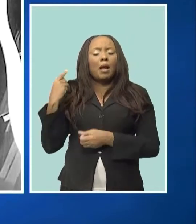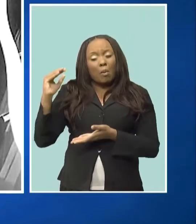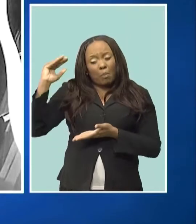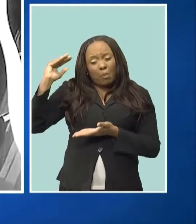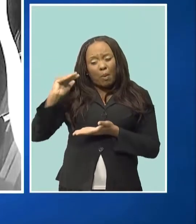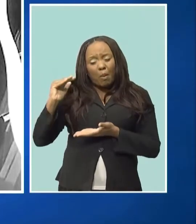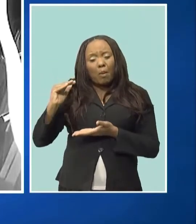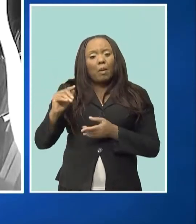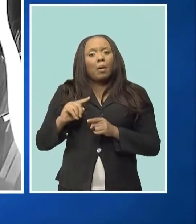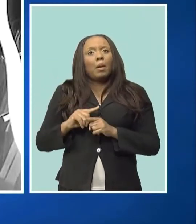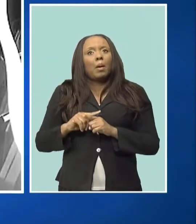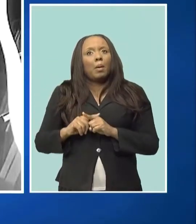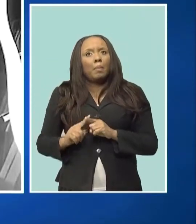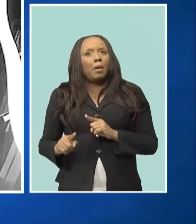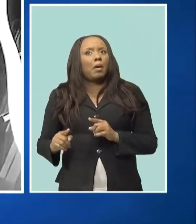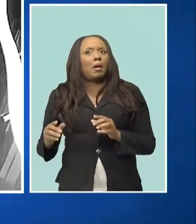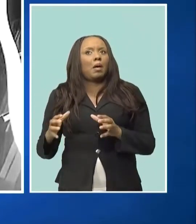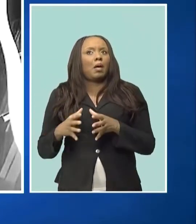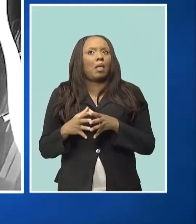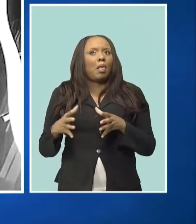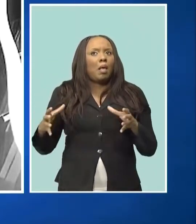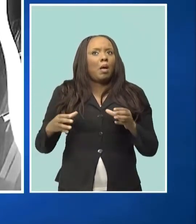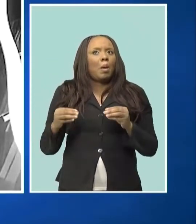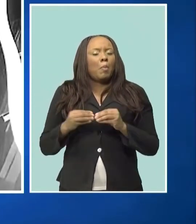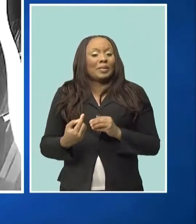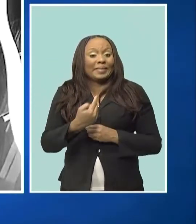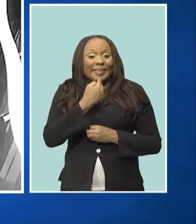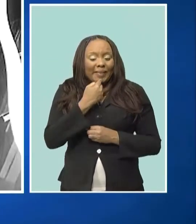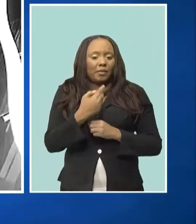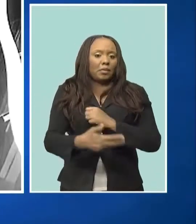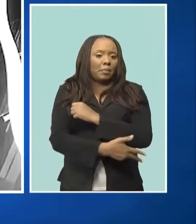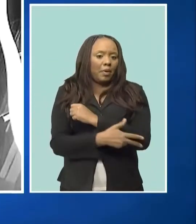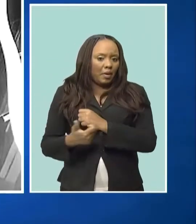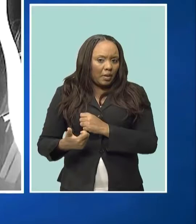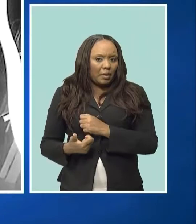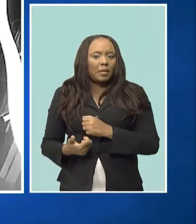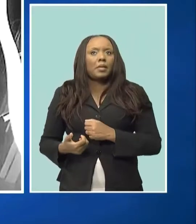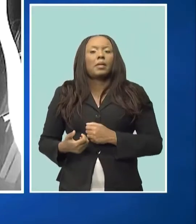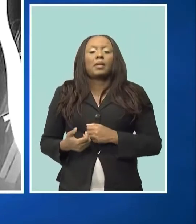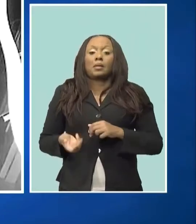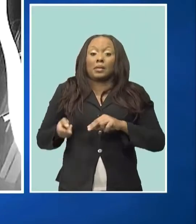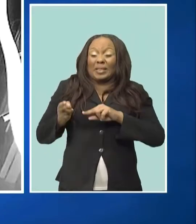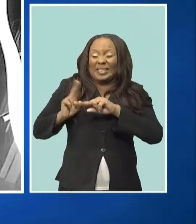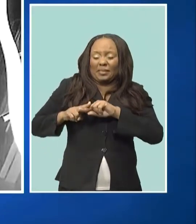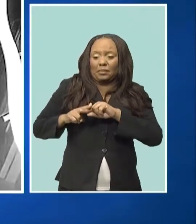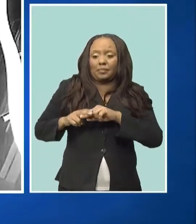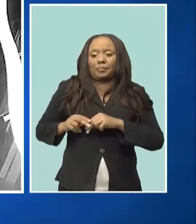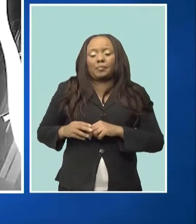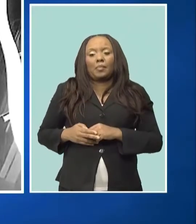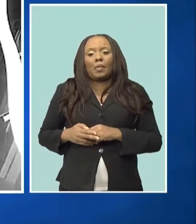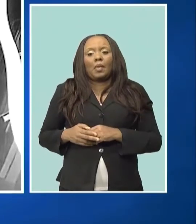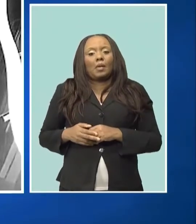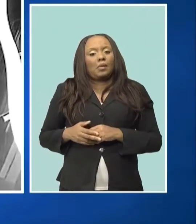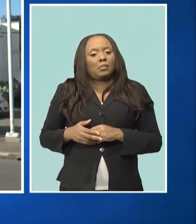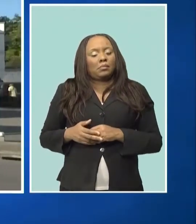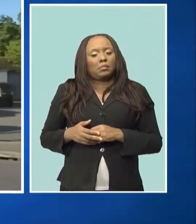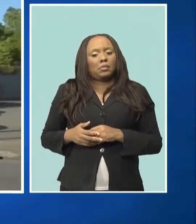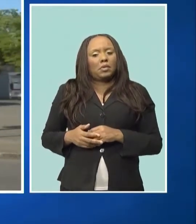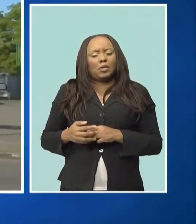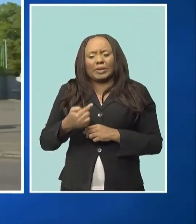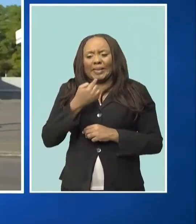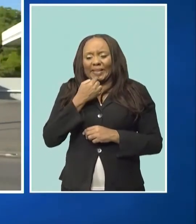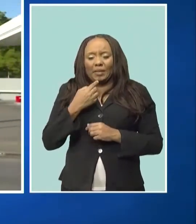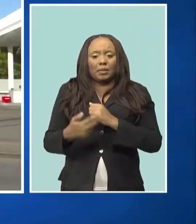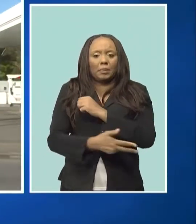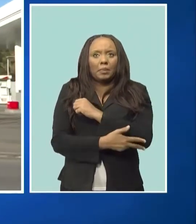burglaries have been on the rise. He explains that aggravated burglaries, which have been occurring both at homes and businesses, are